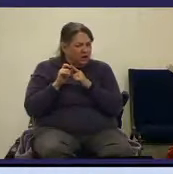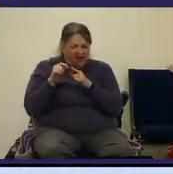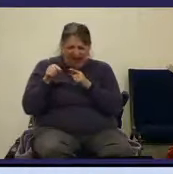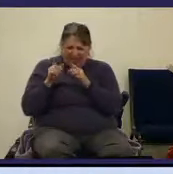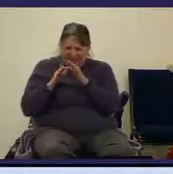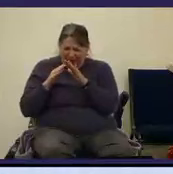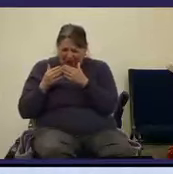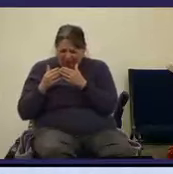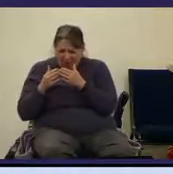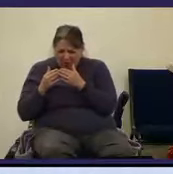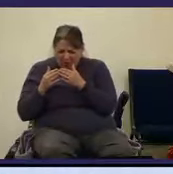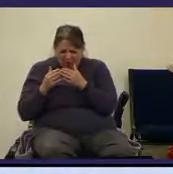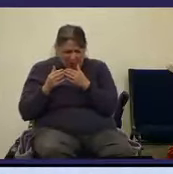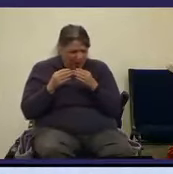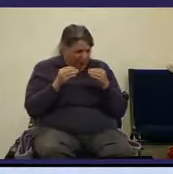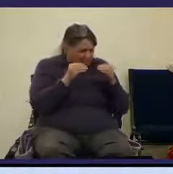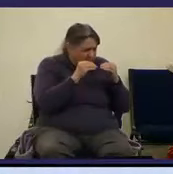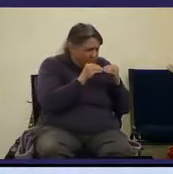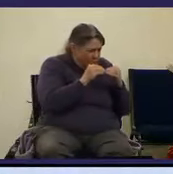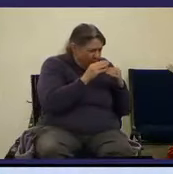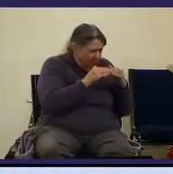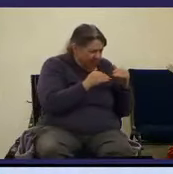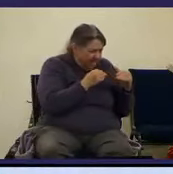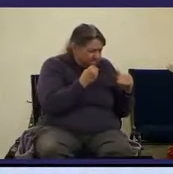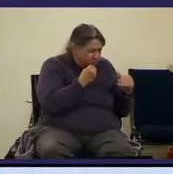and claiming his word.